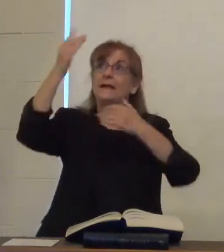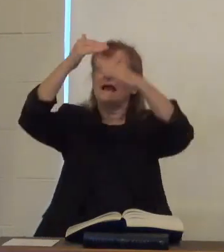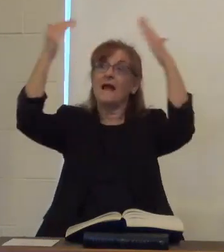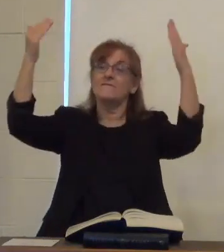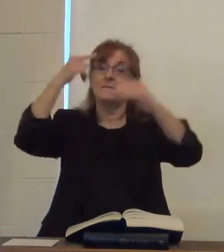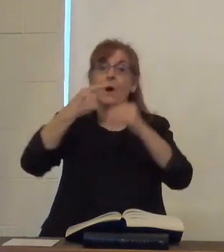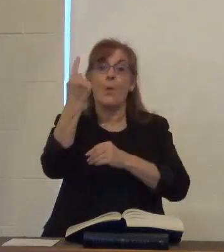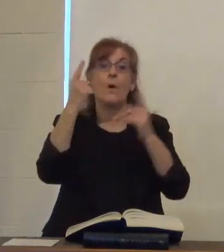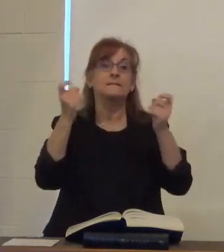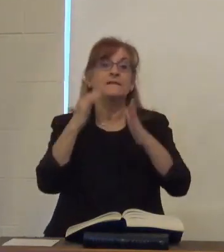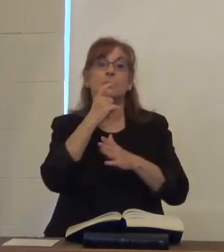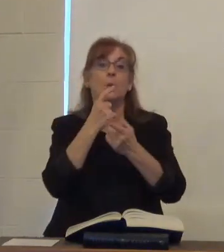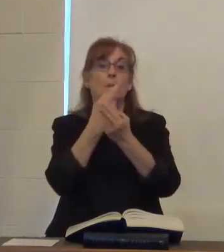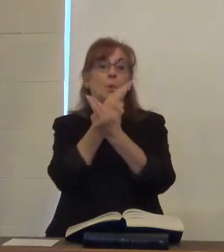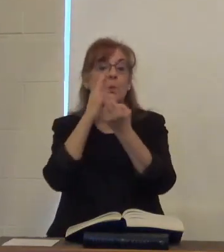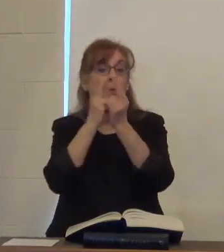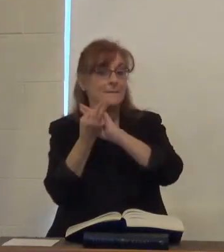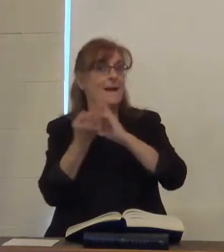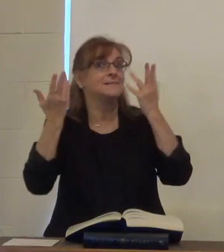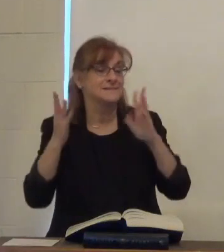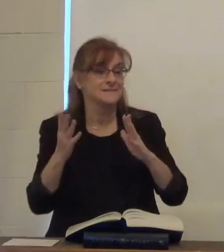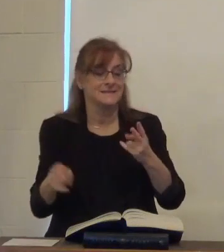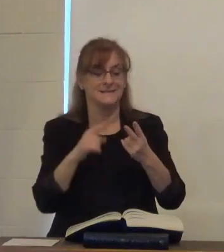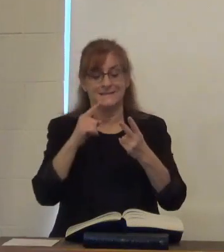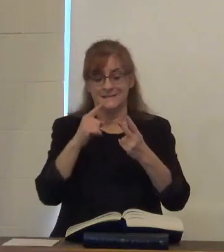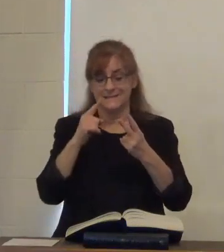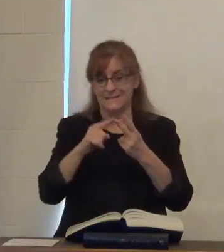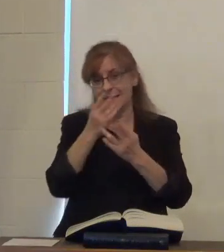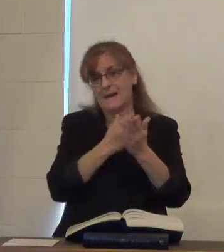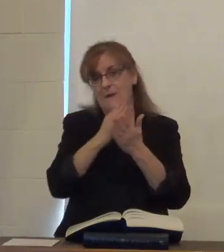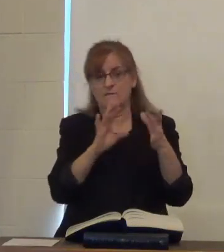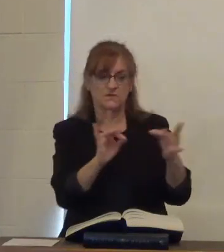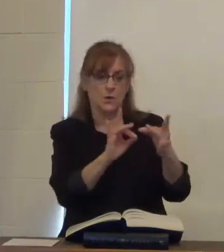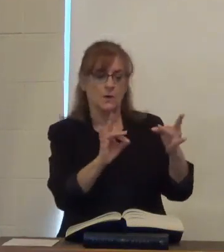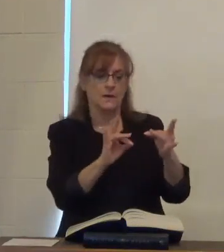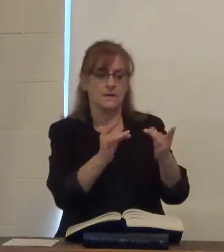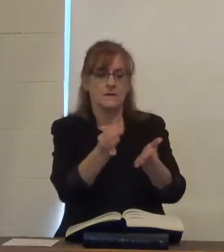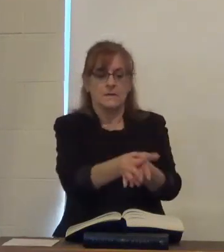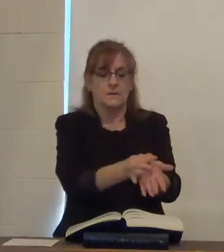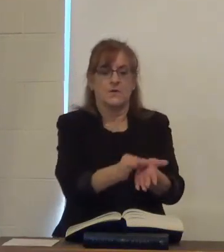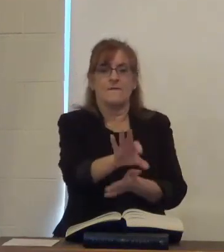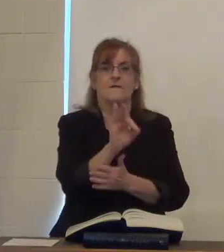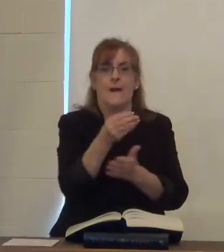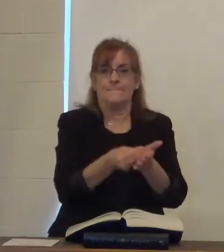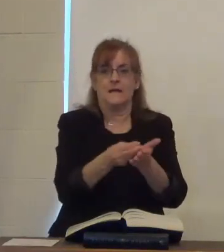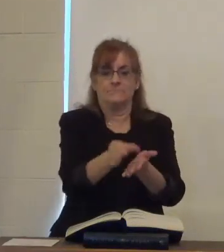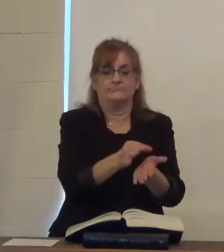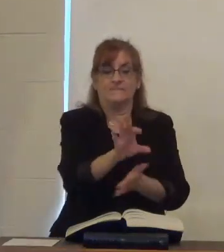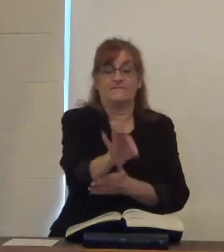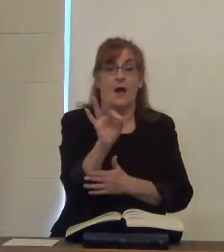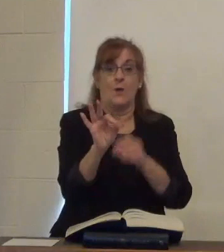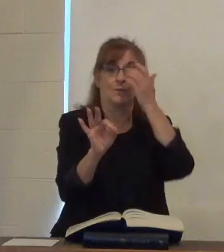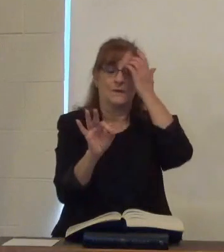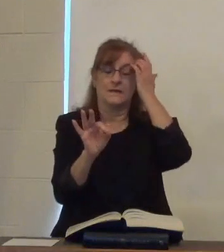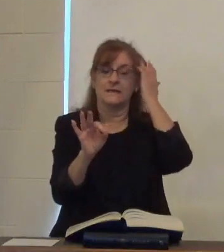that repents. The second part of the parable is a coin that's found. And there, the writer says,